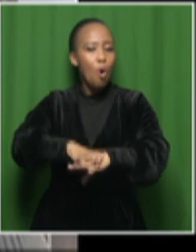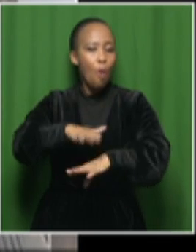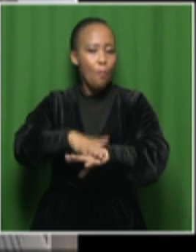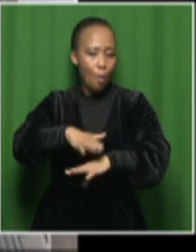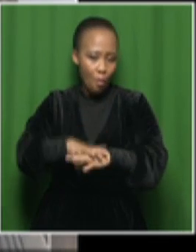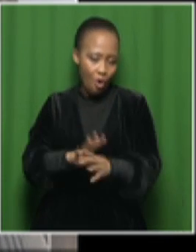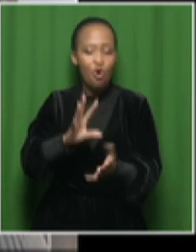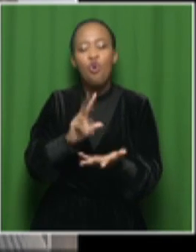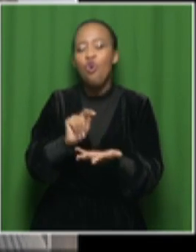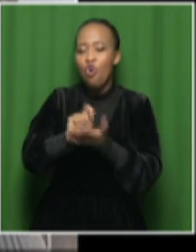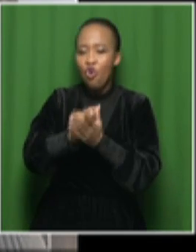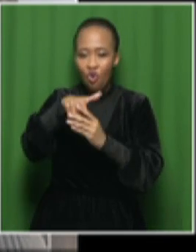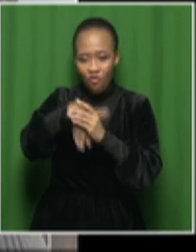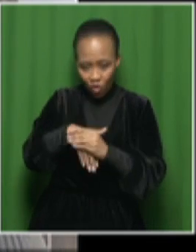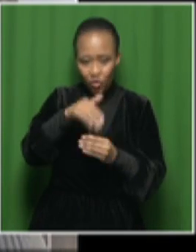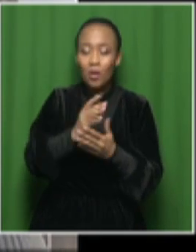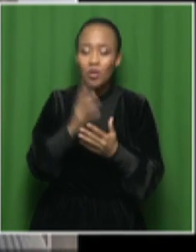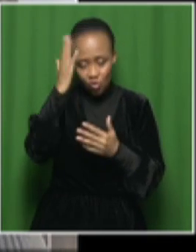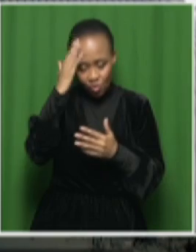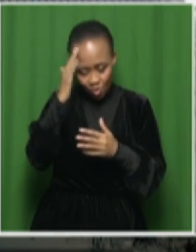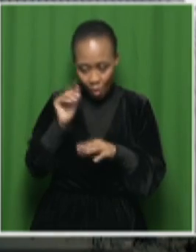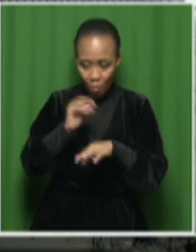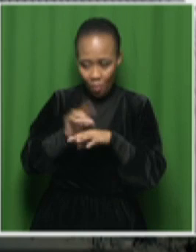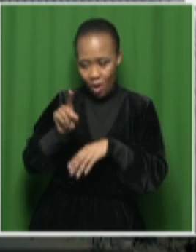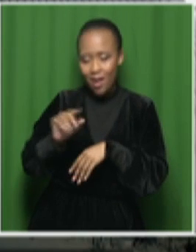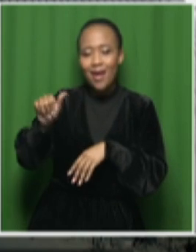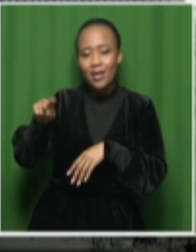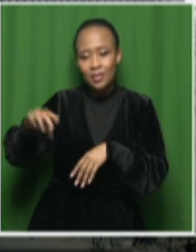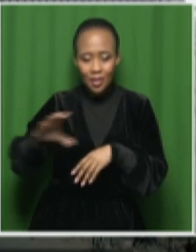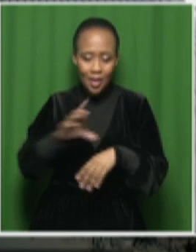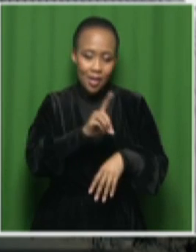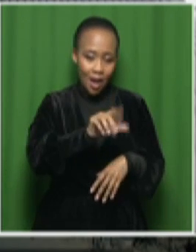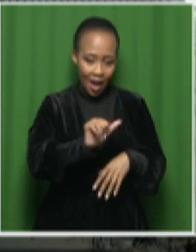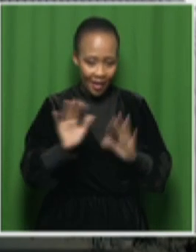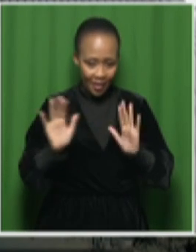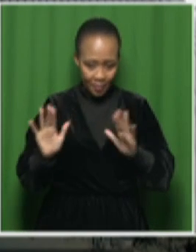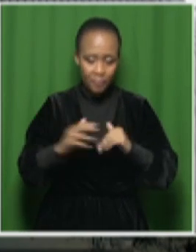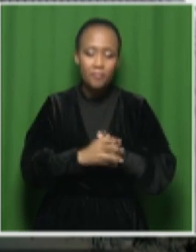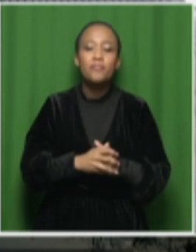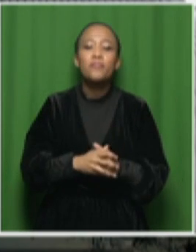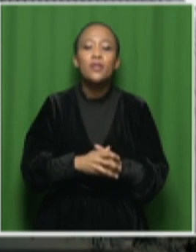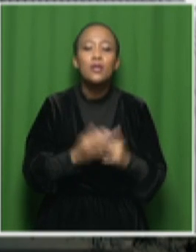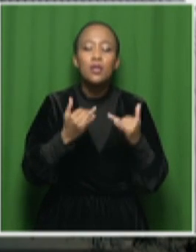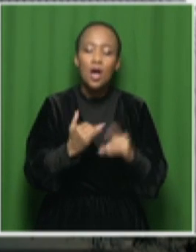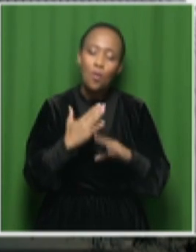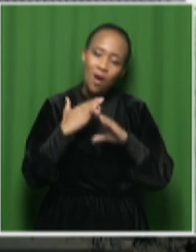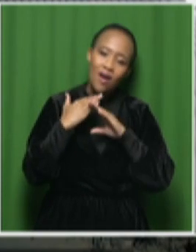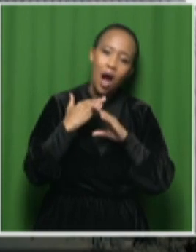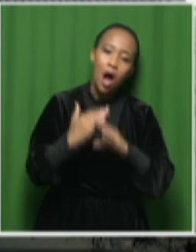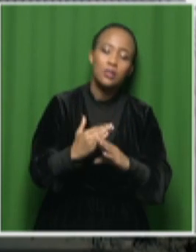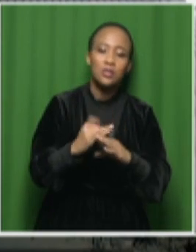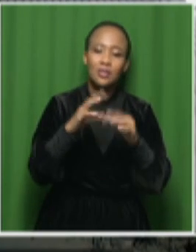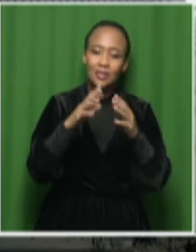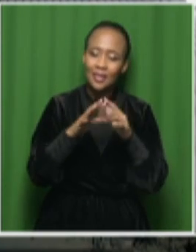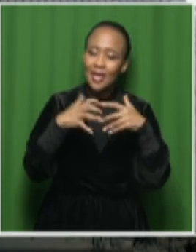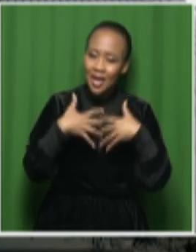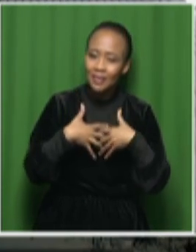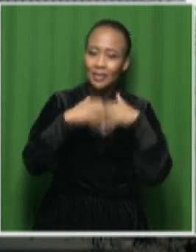votes, both the DA and the ANC. Let's unpack that further, because it is about being anti-establishment. I want to then look at the